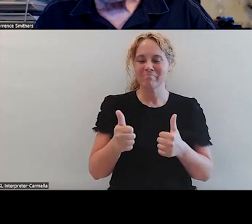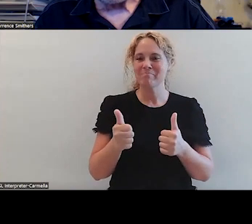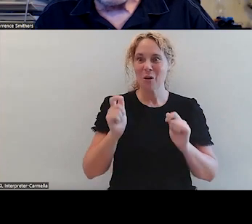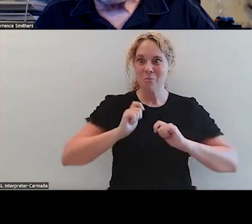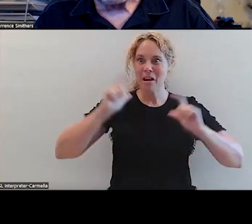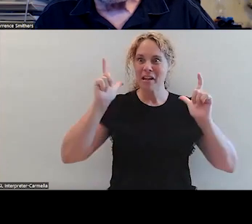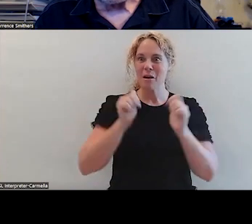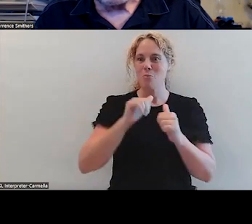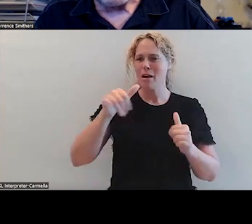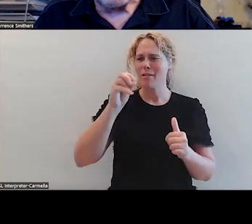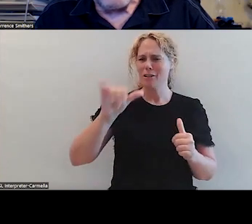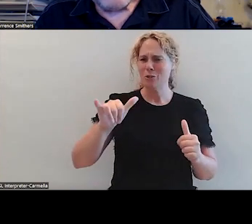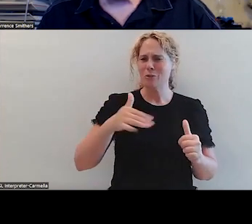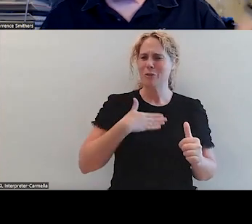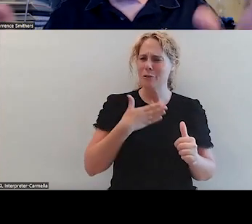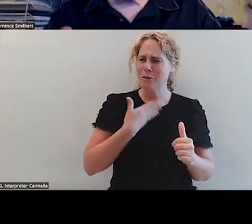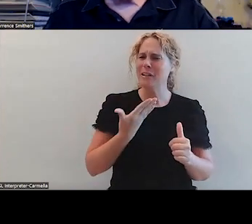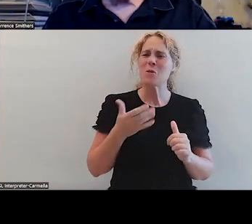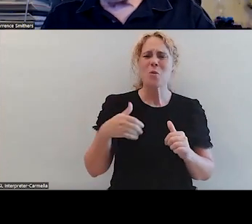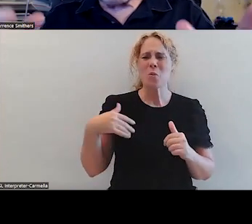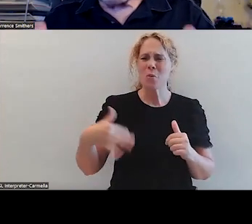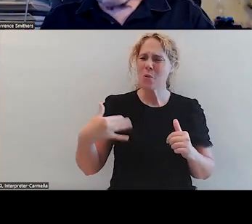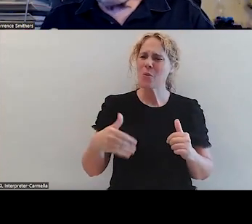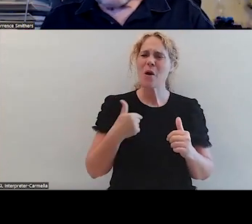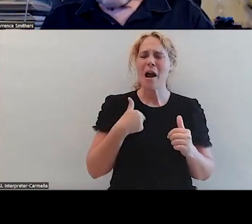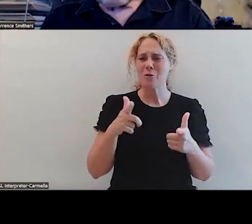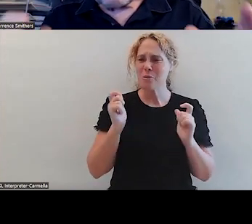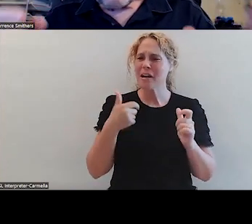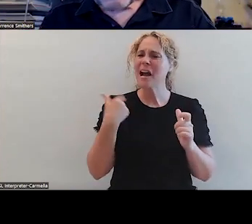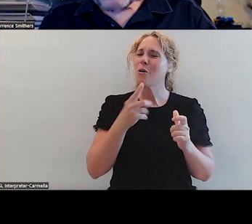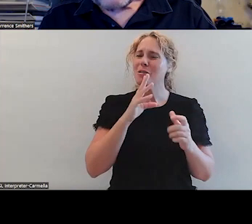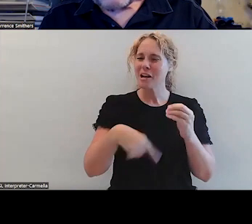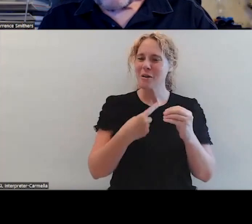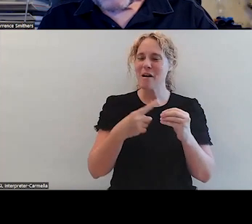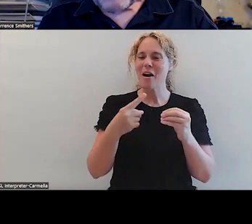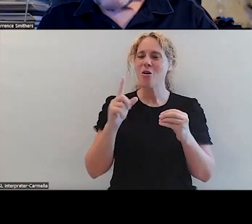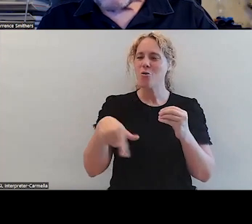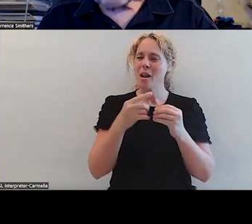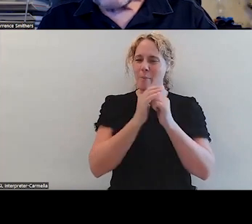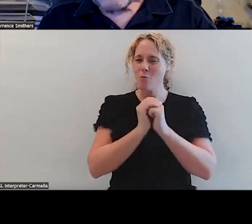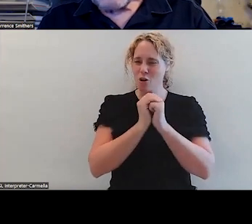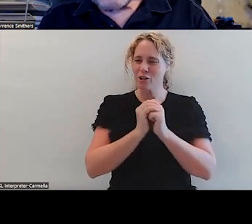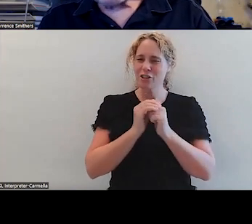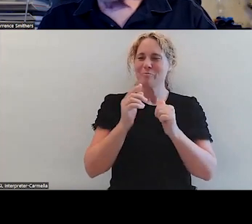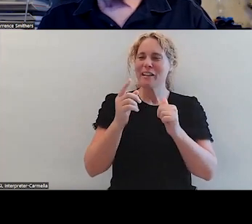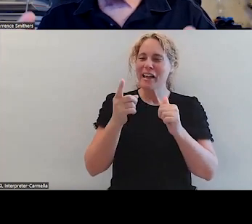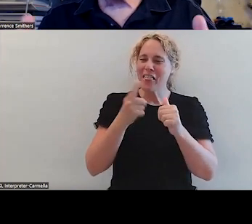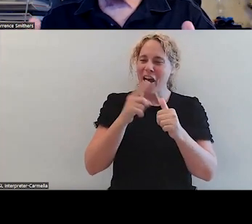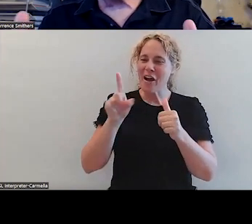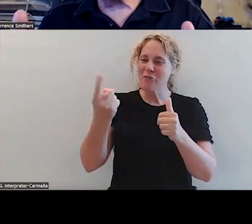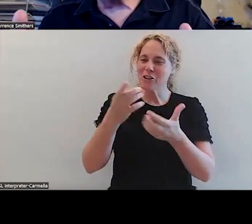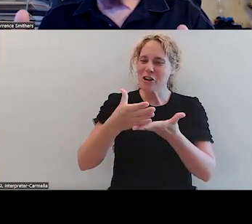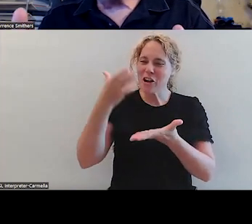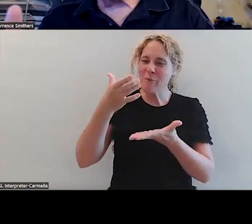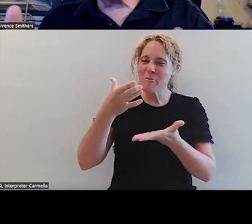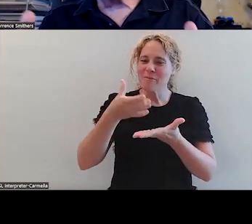up with joy is I just really quick, I always talk about when I'm worshiping that first cup of coffee, I get a burst of